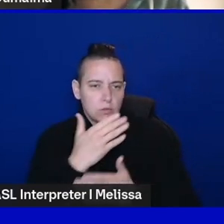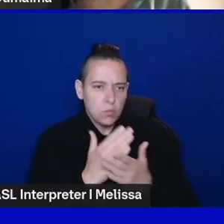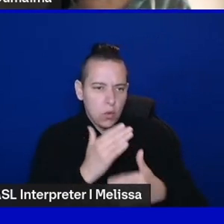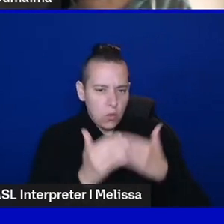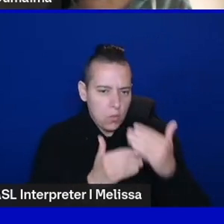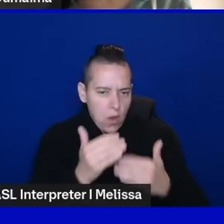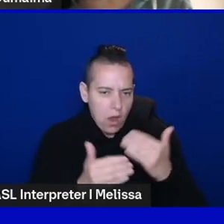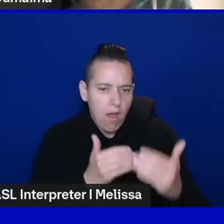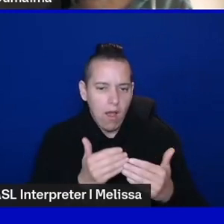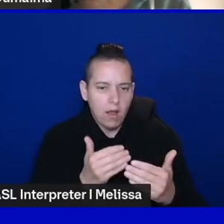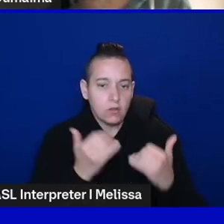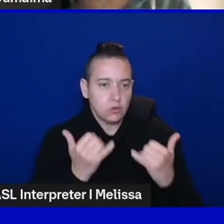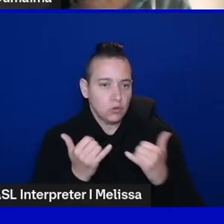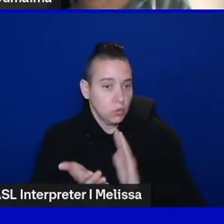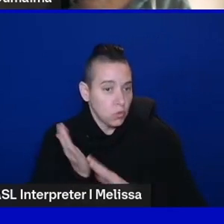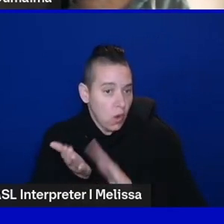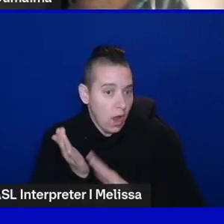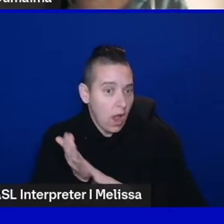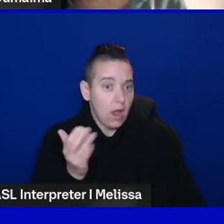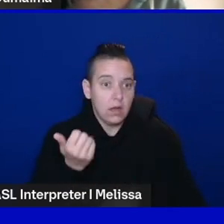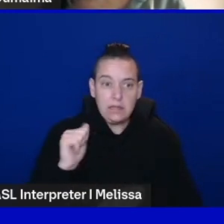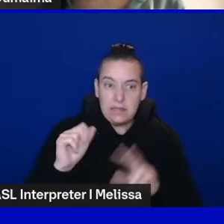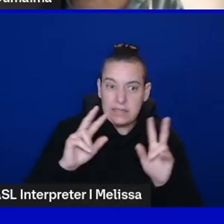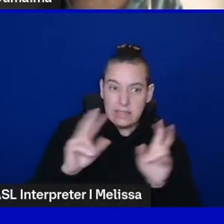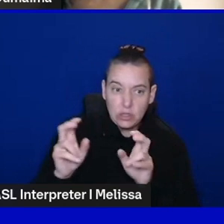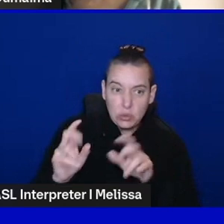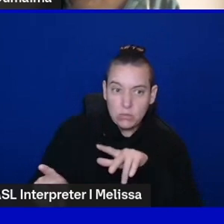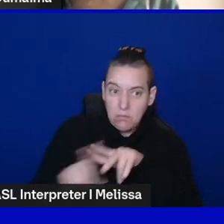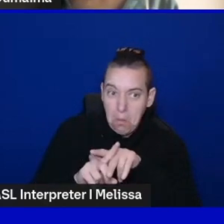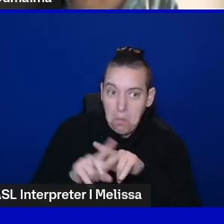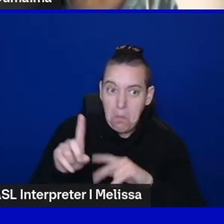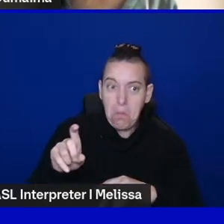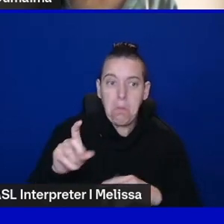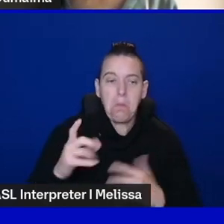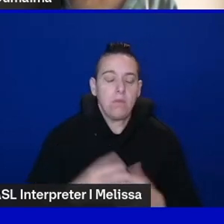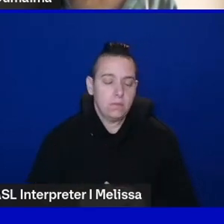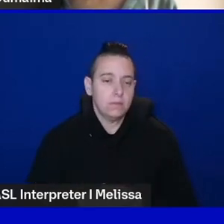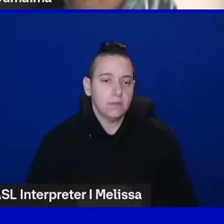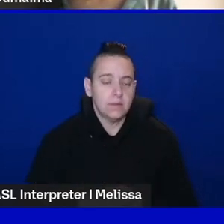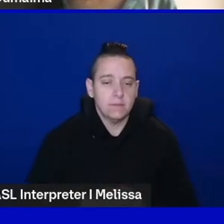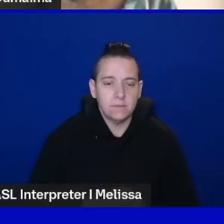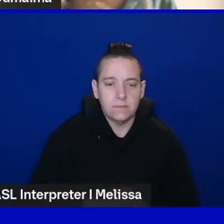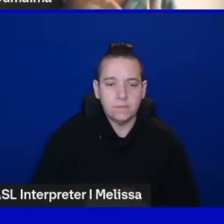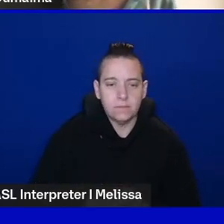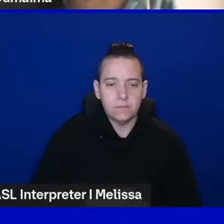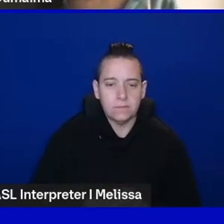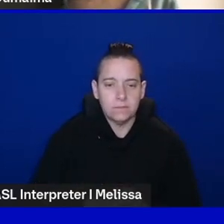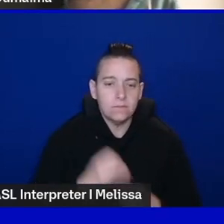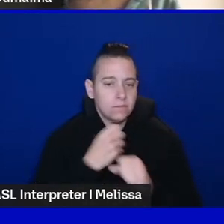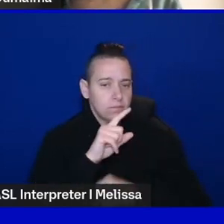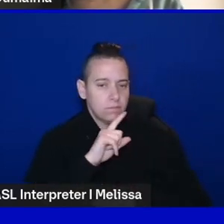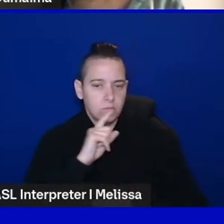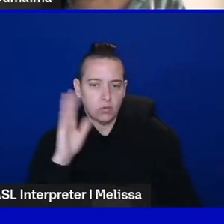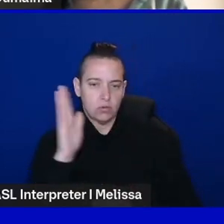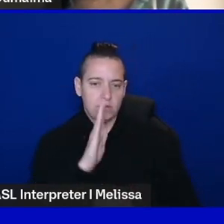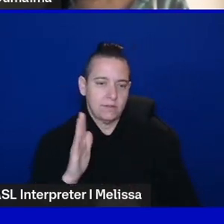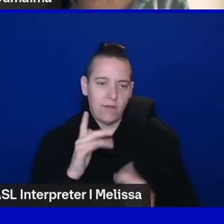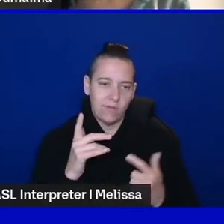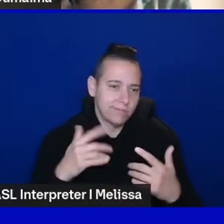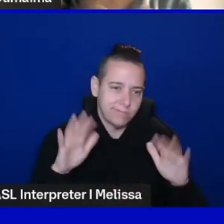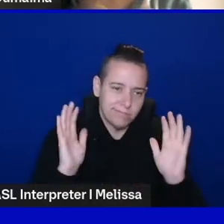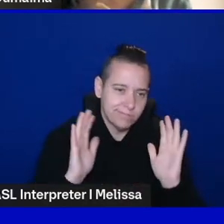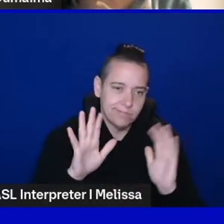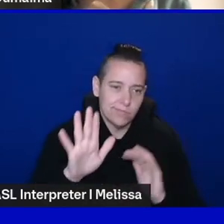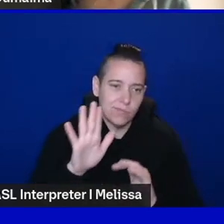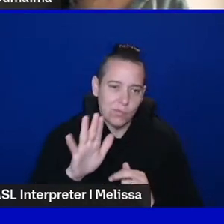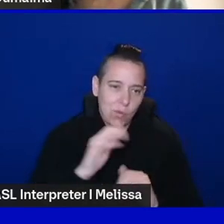is actually currently running, or if any issue pops up. And also make sure to never compromise on security. So make sure